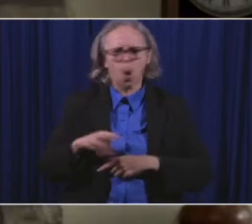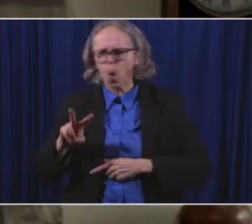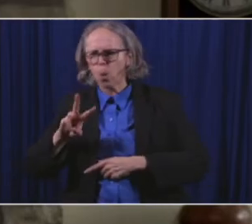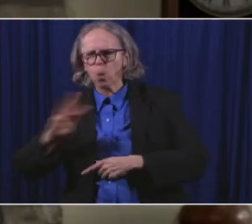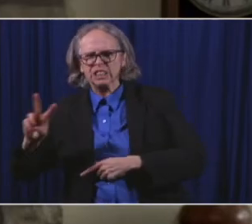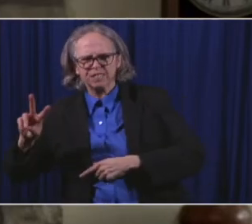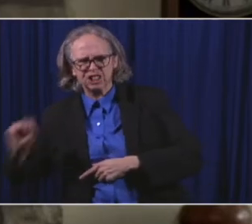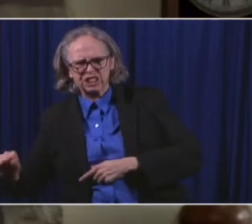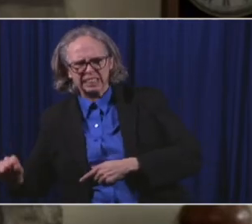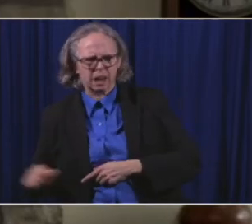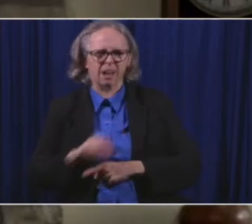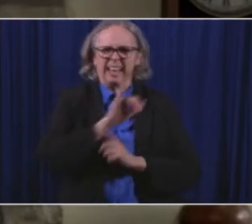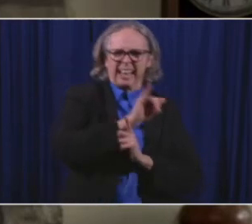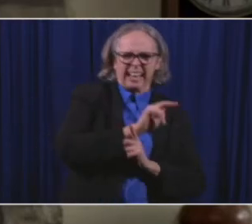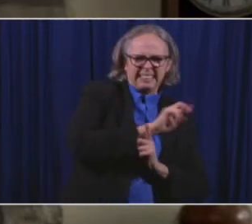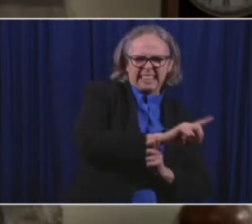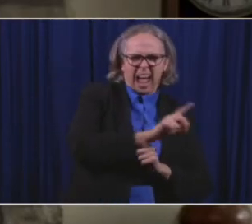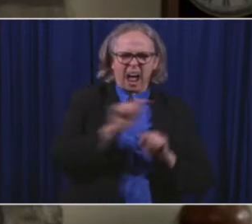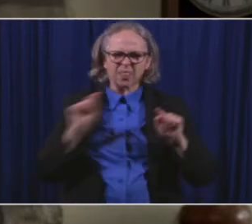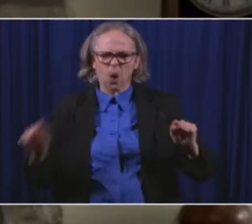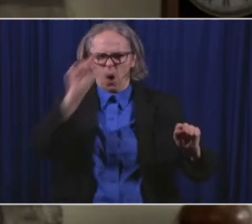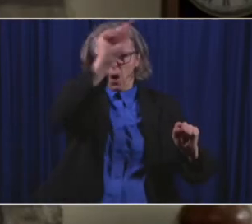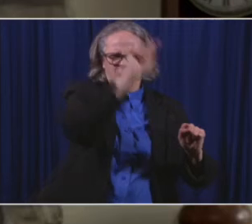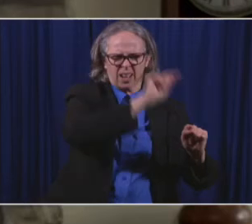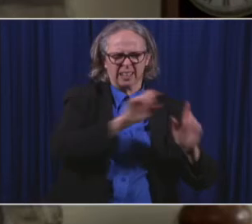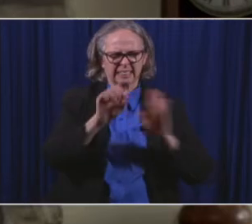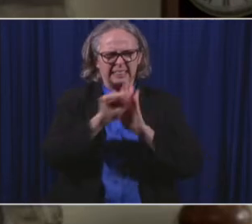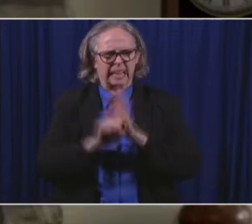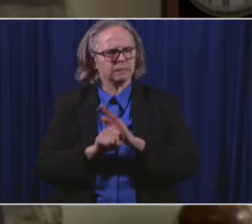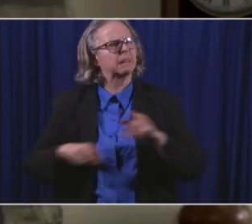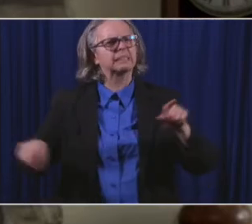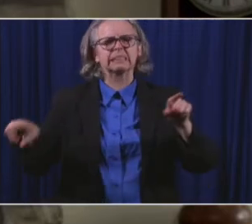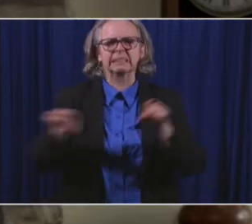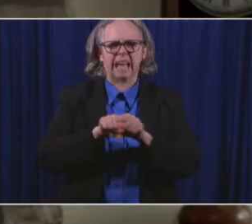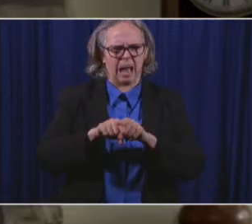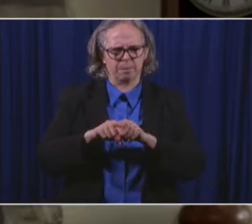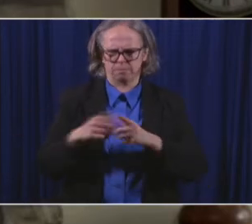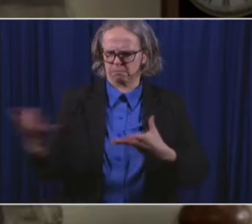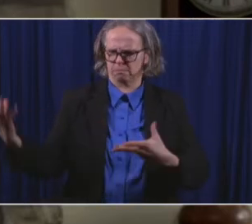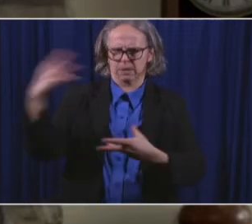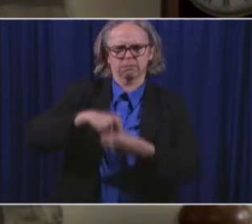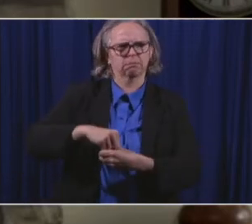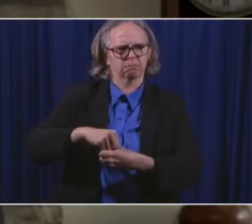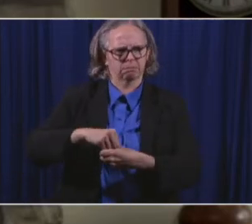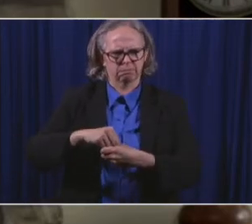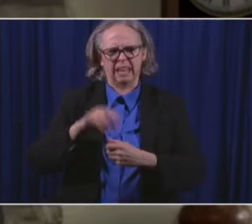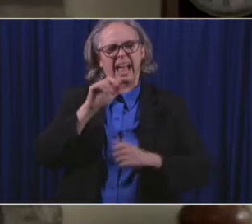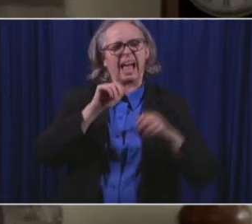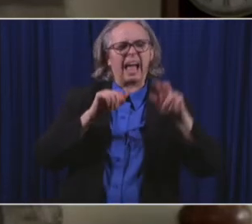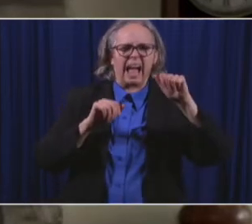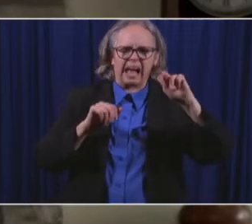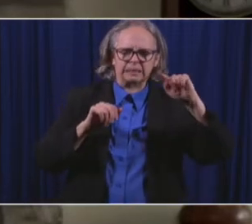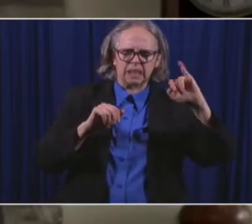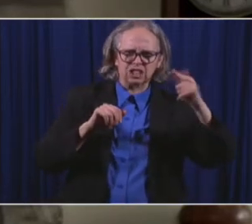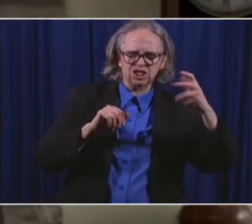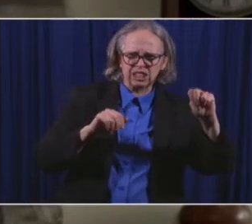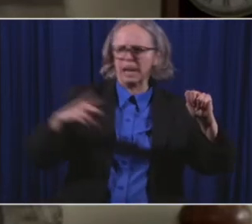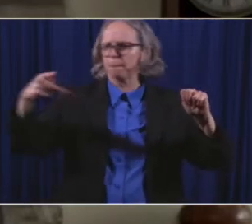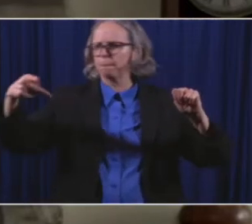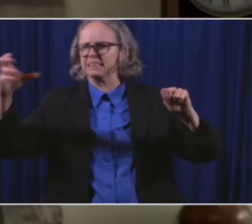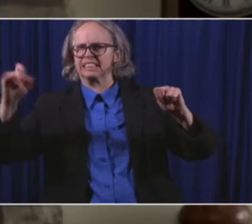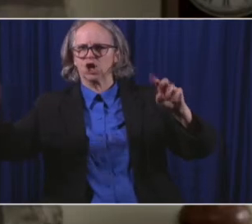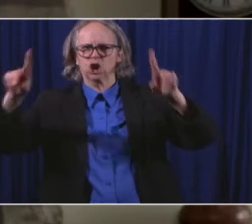positivity rate, just as Ohio will do. Let me now go to